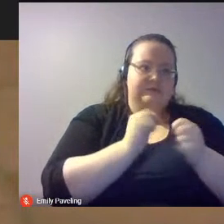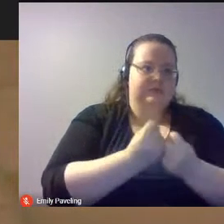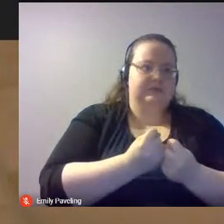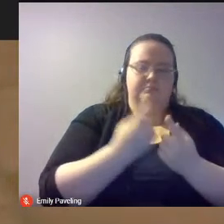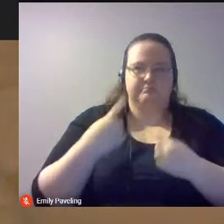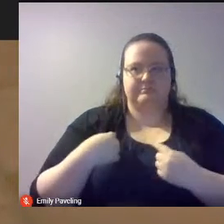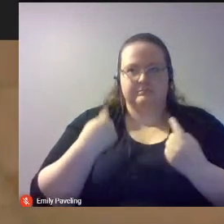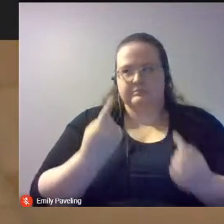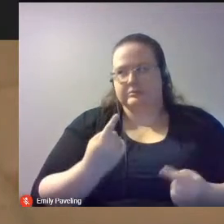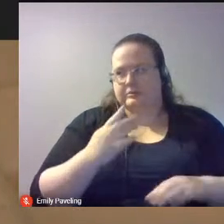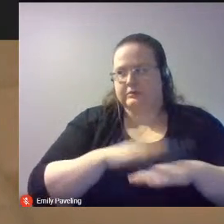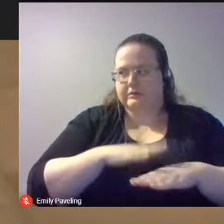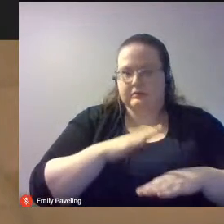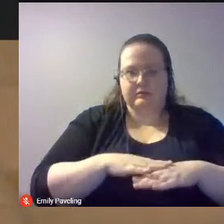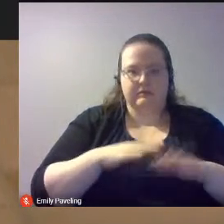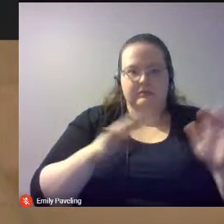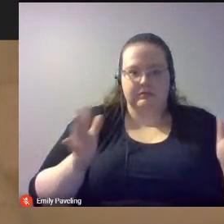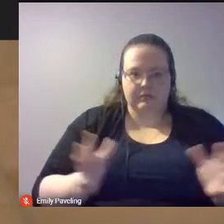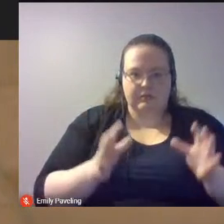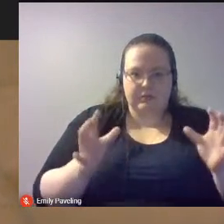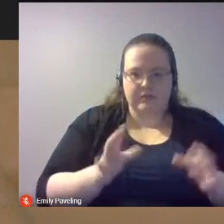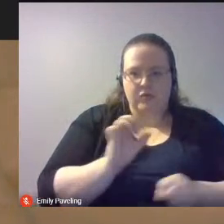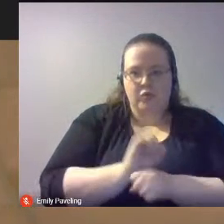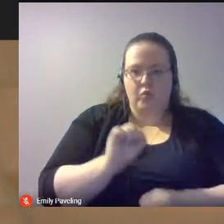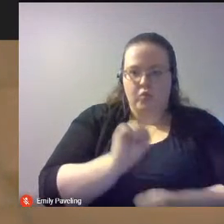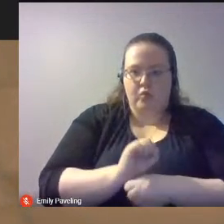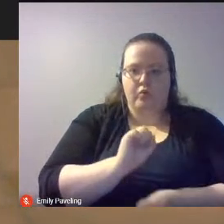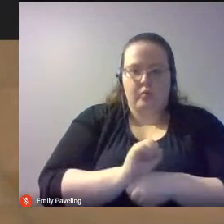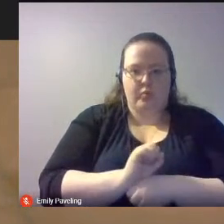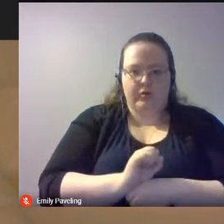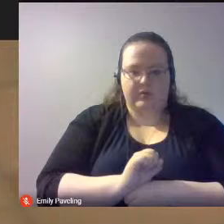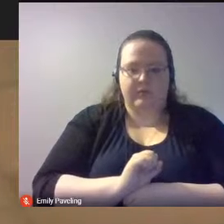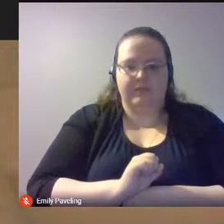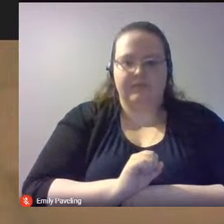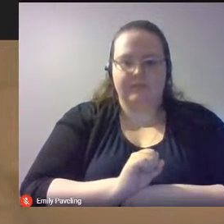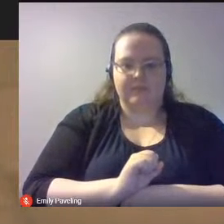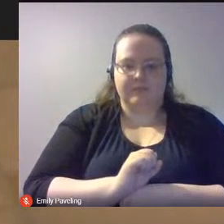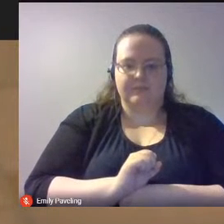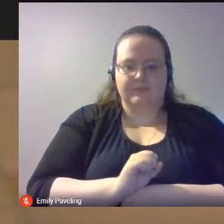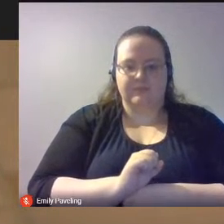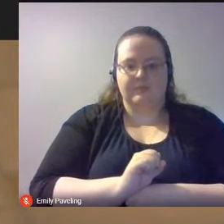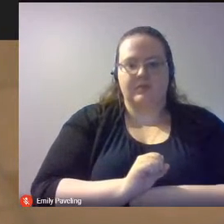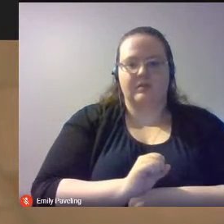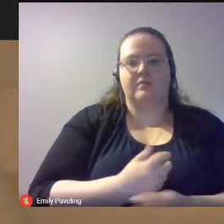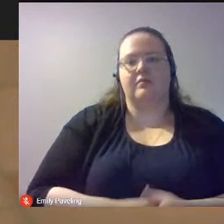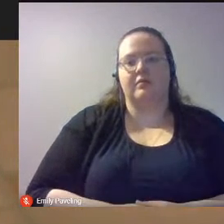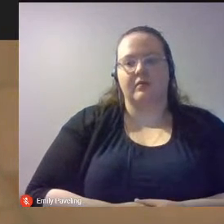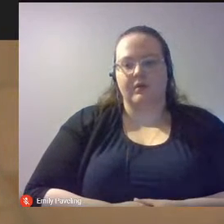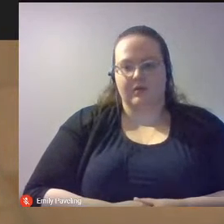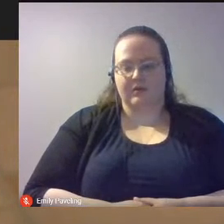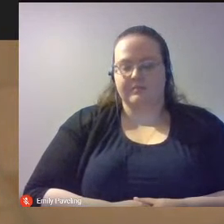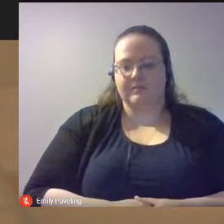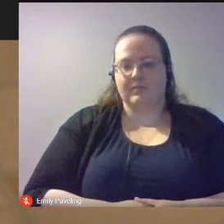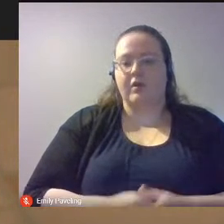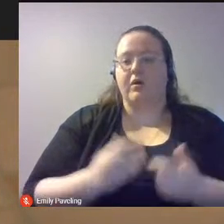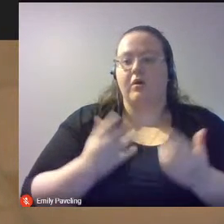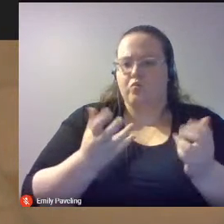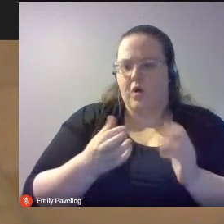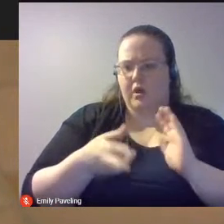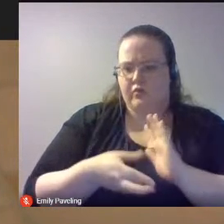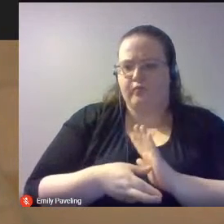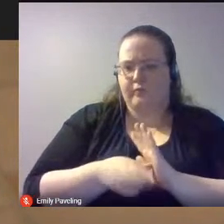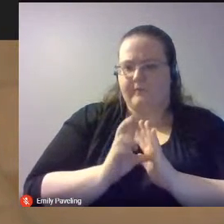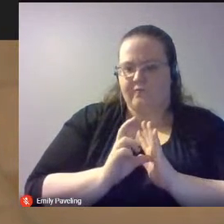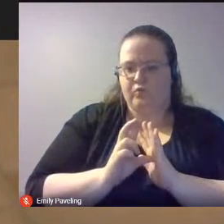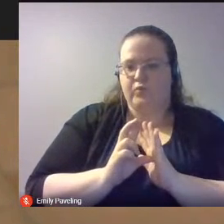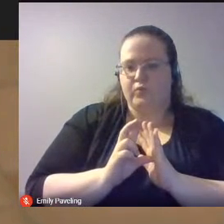of the recommendations and support you've provided for us. I did say before we close tonight that we wanted to